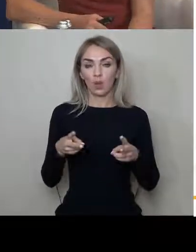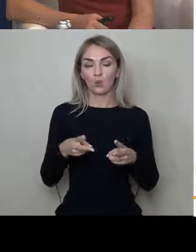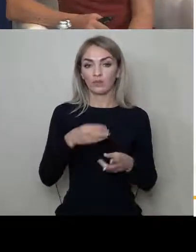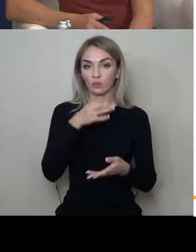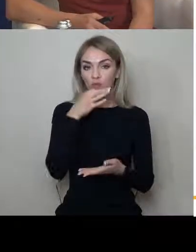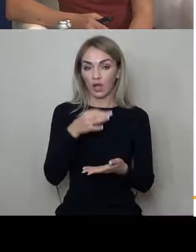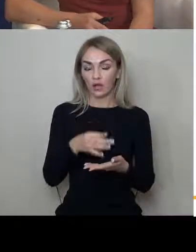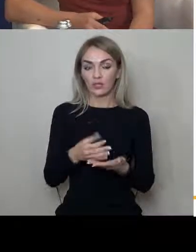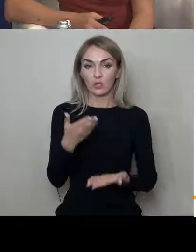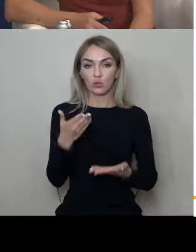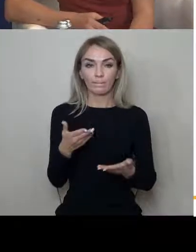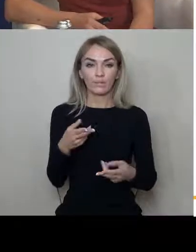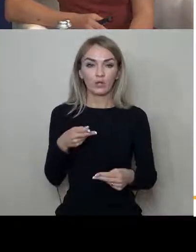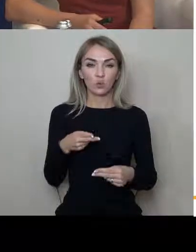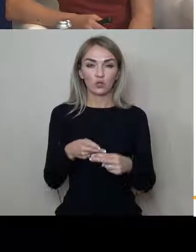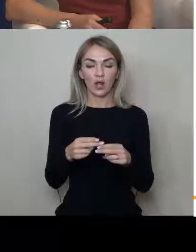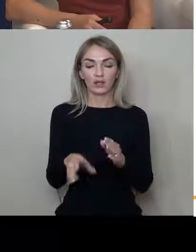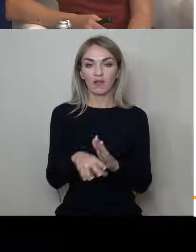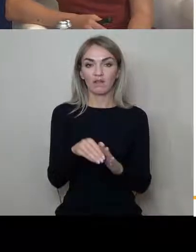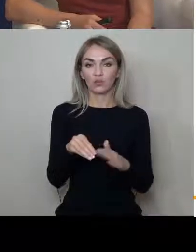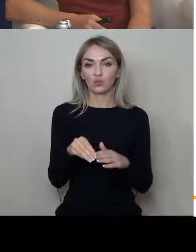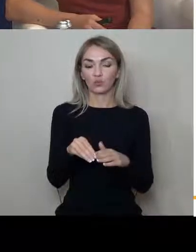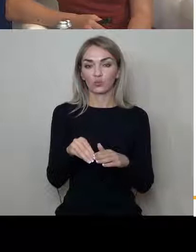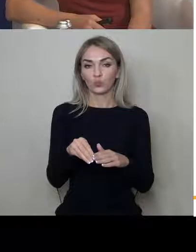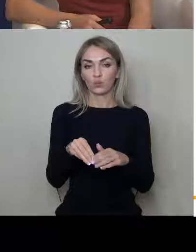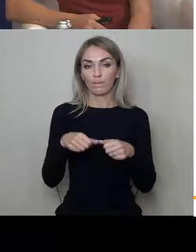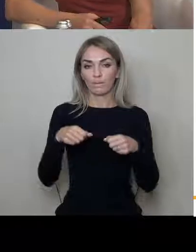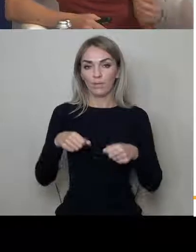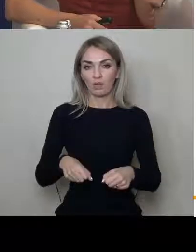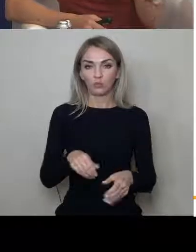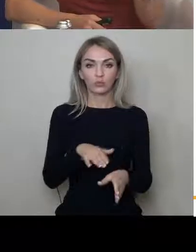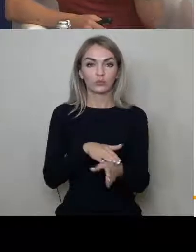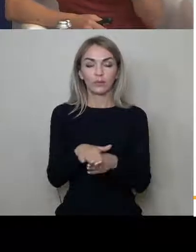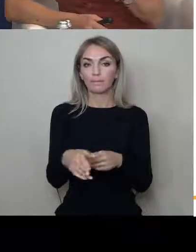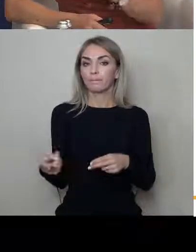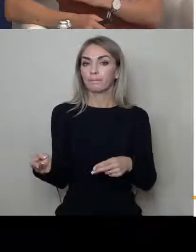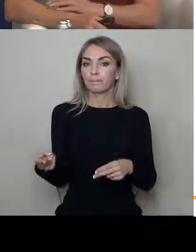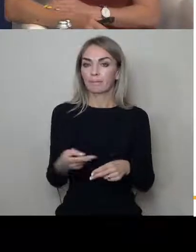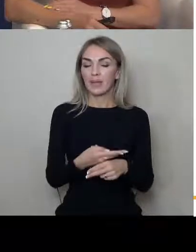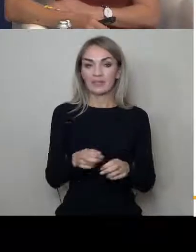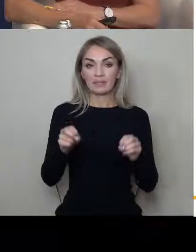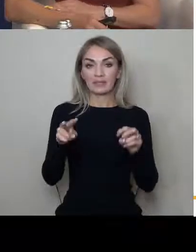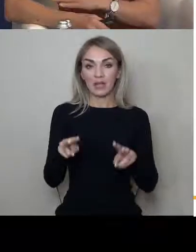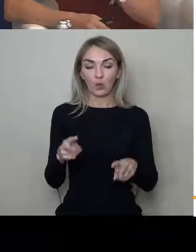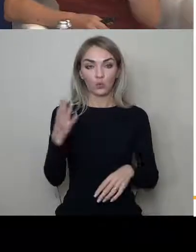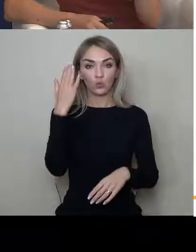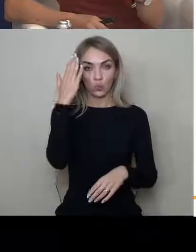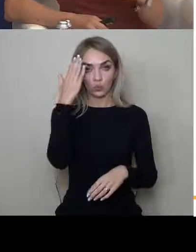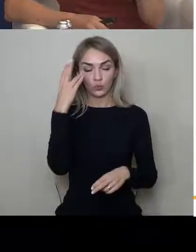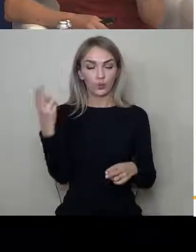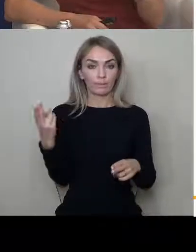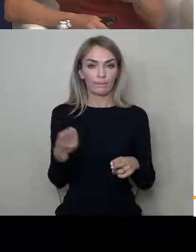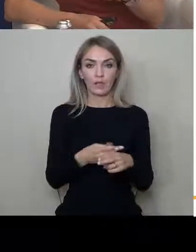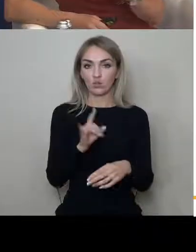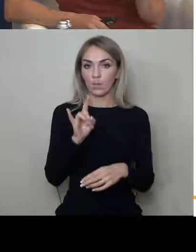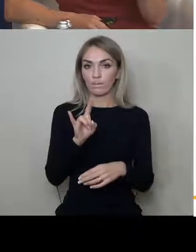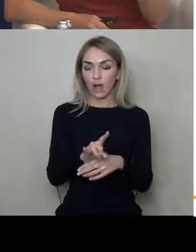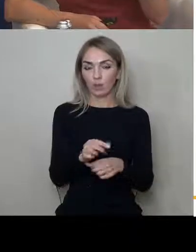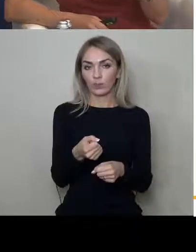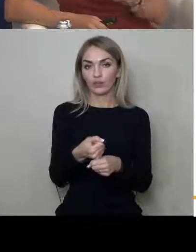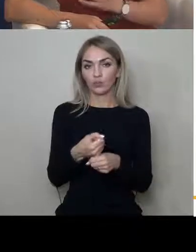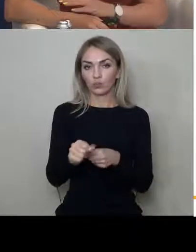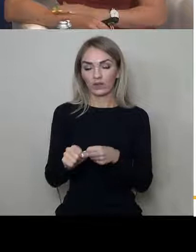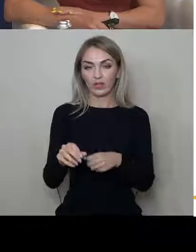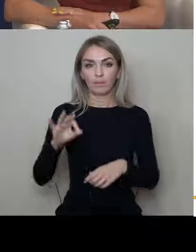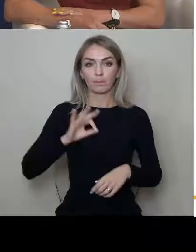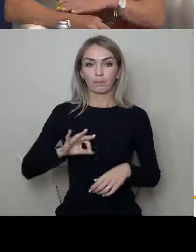between administrative and criminal liability. If this interference has been done without